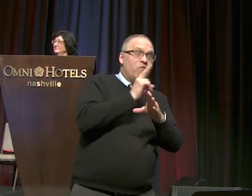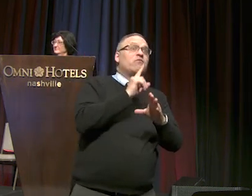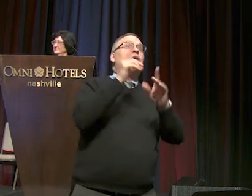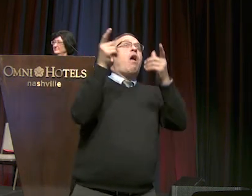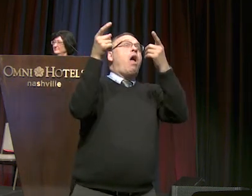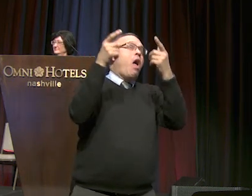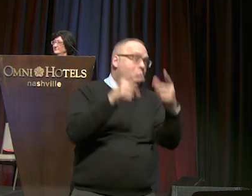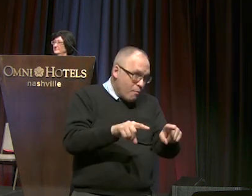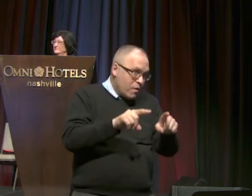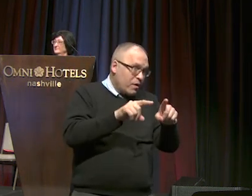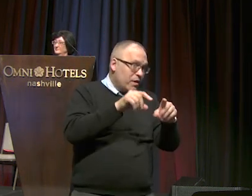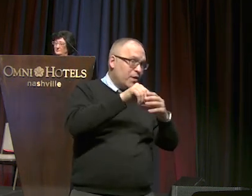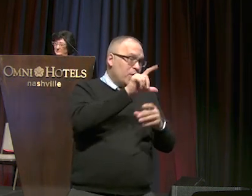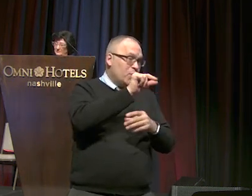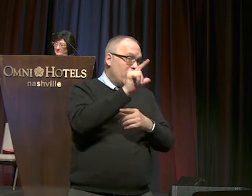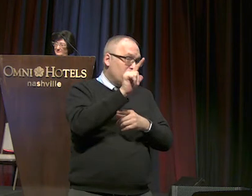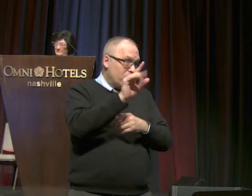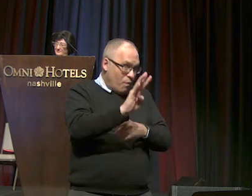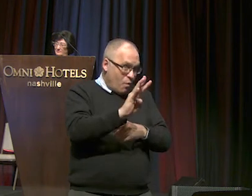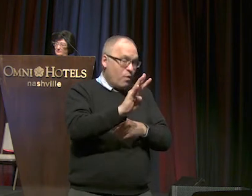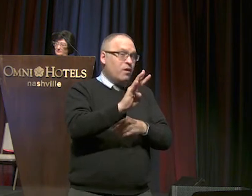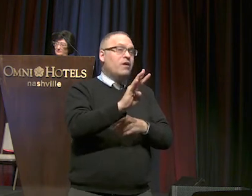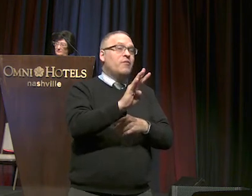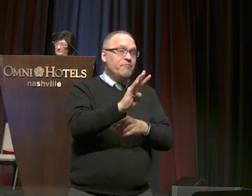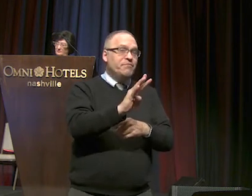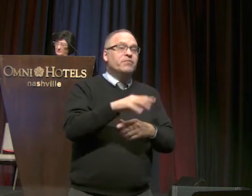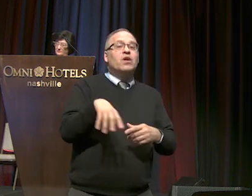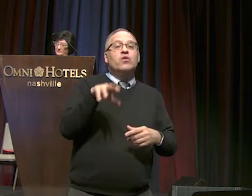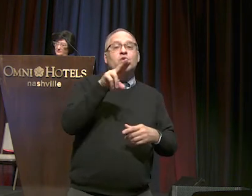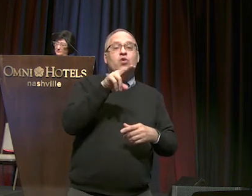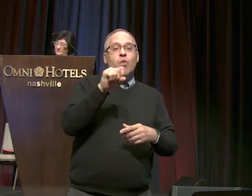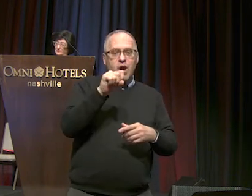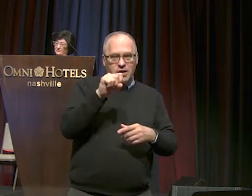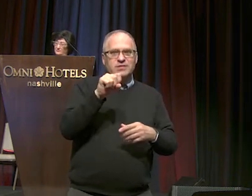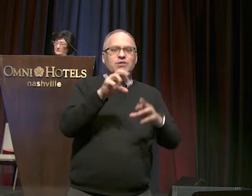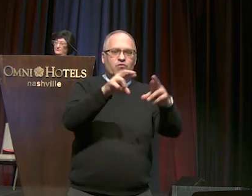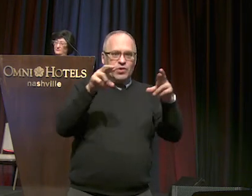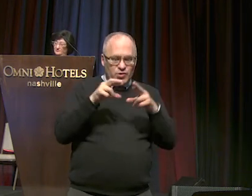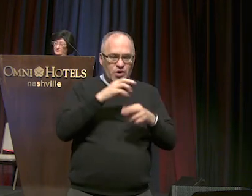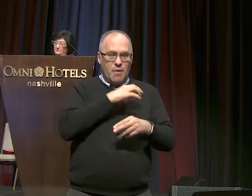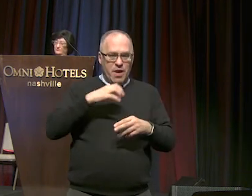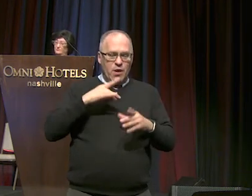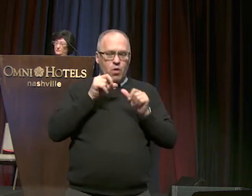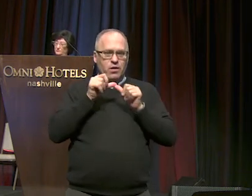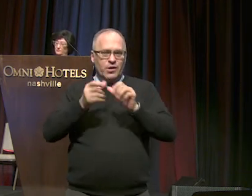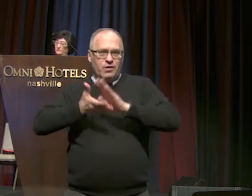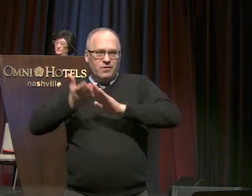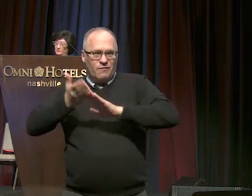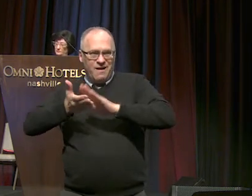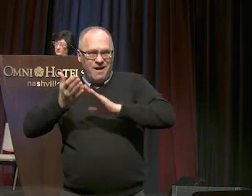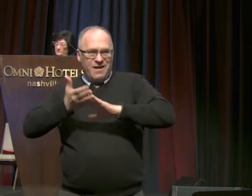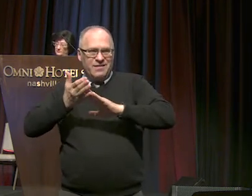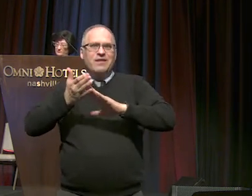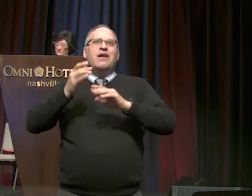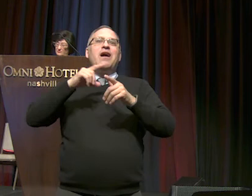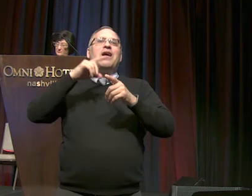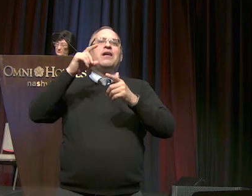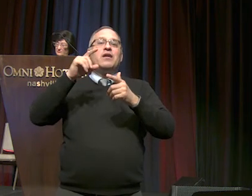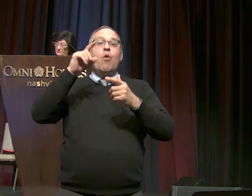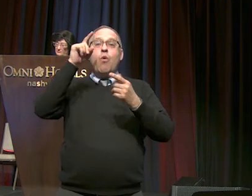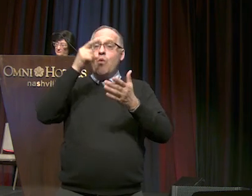in 2024, the U.S. Regional Committee will be operative. Once we have a U.S.